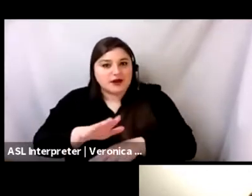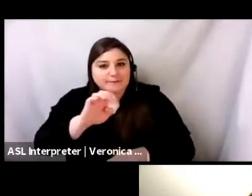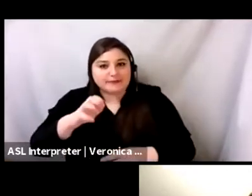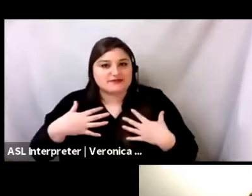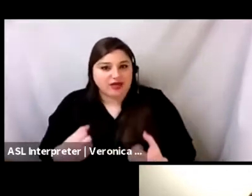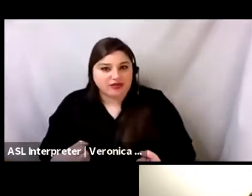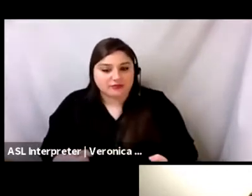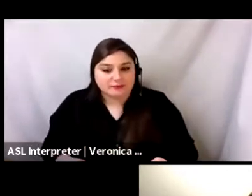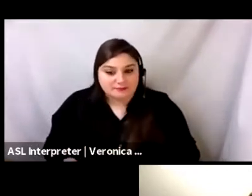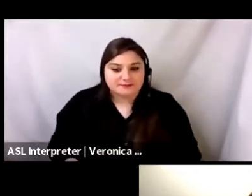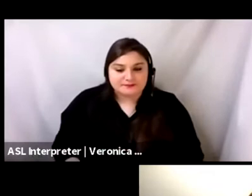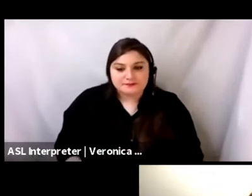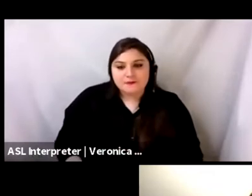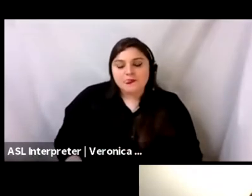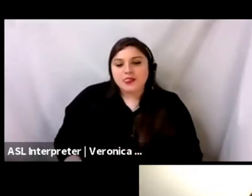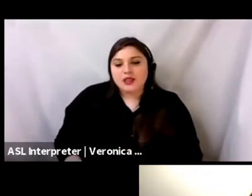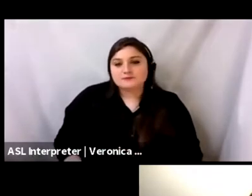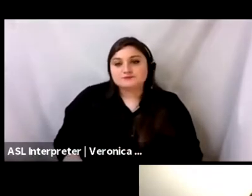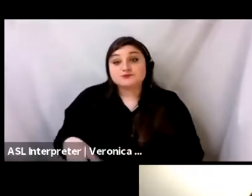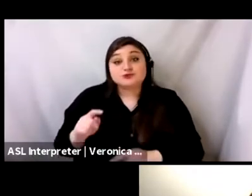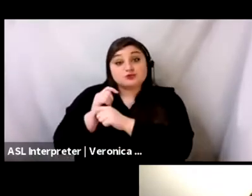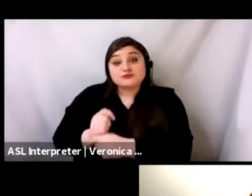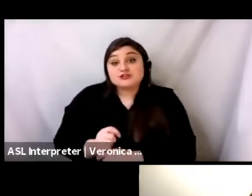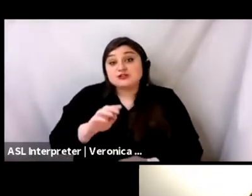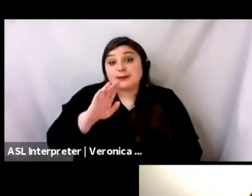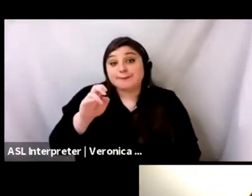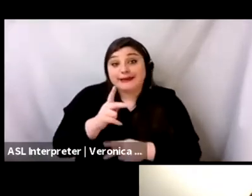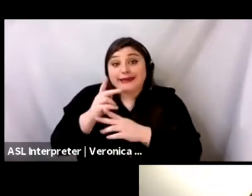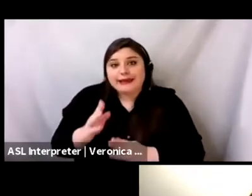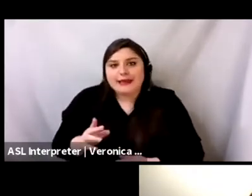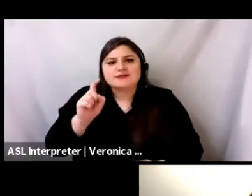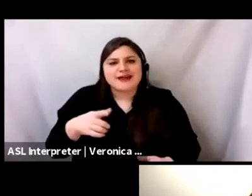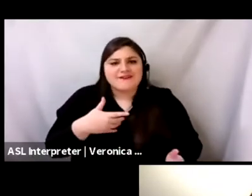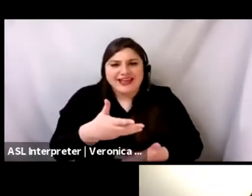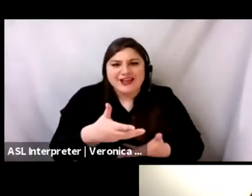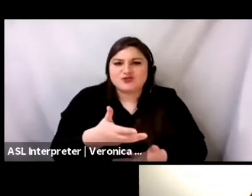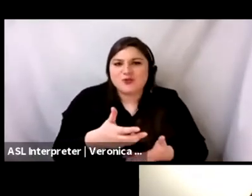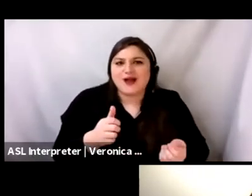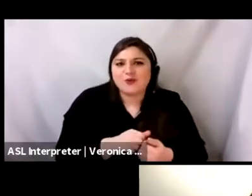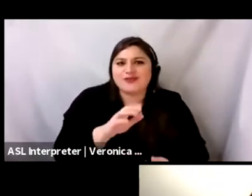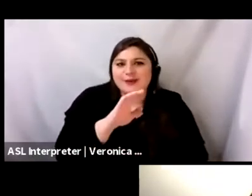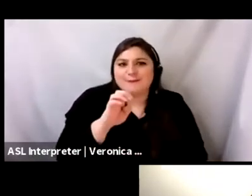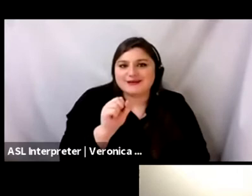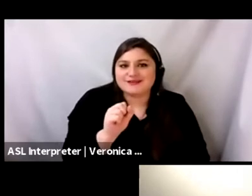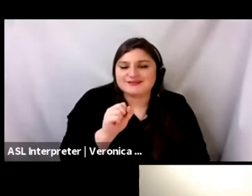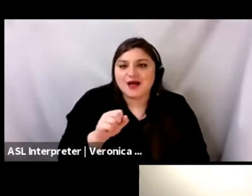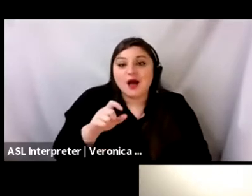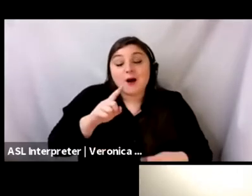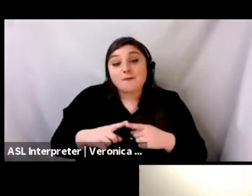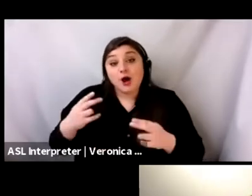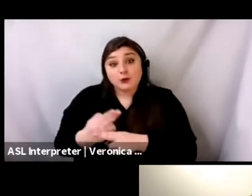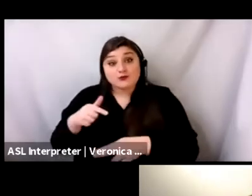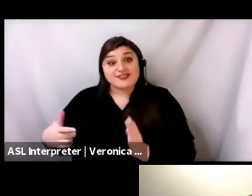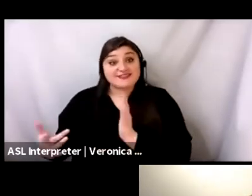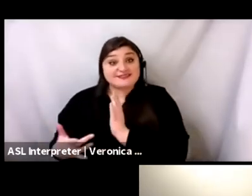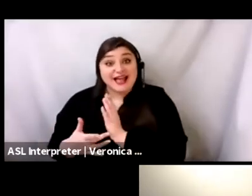have traditionally developed with their bees and design a platform that utilizes this same technology, but